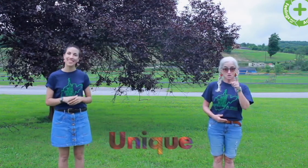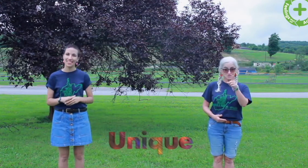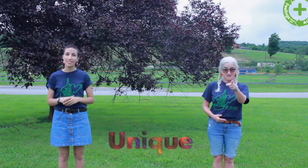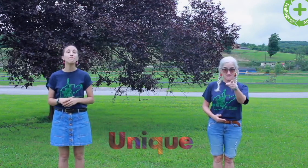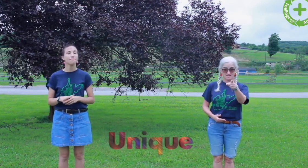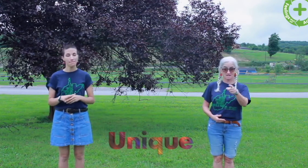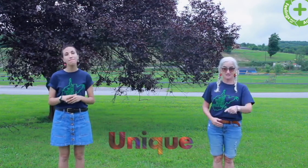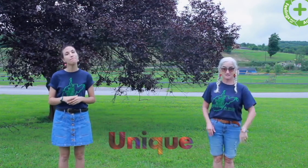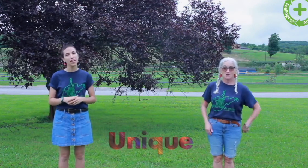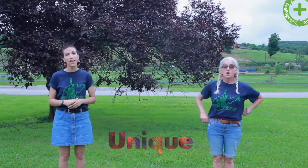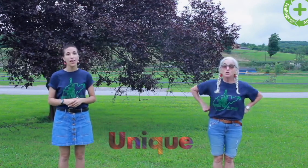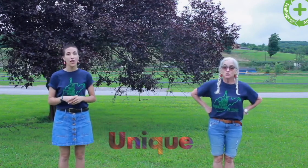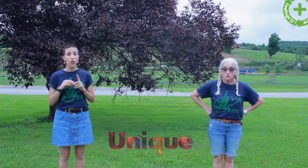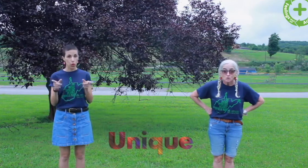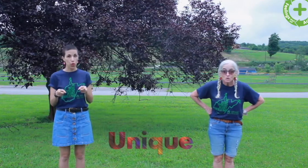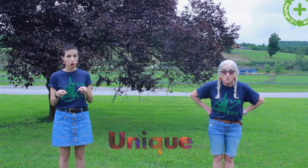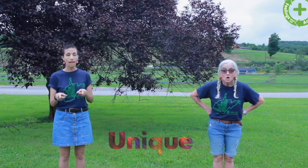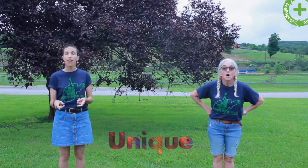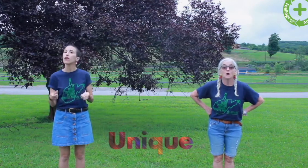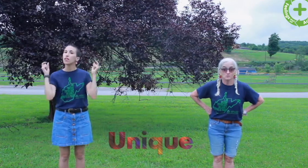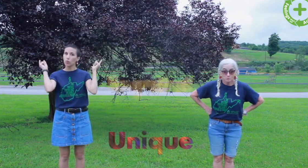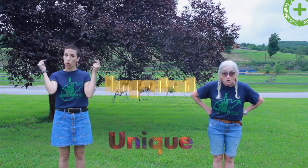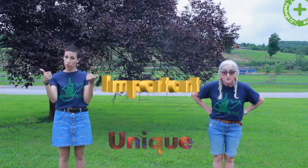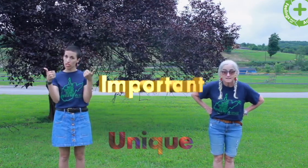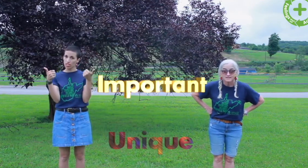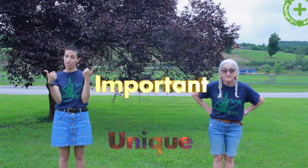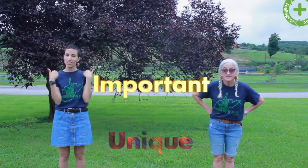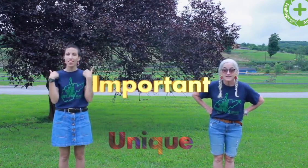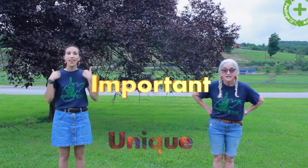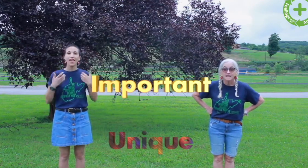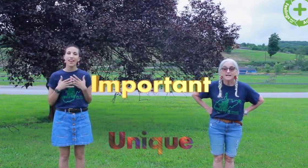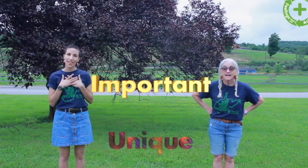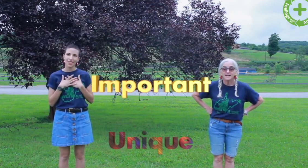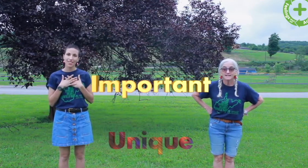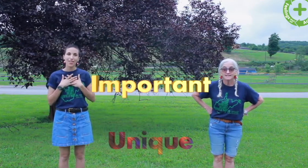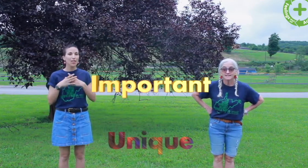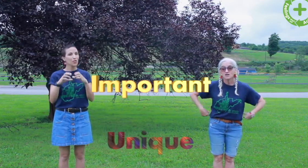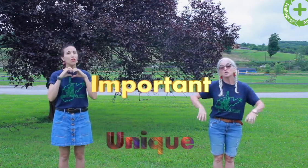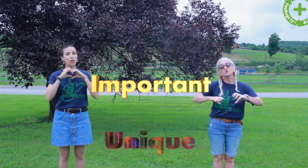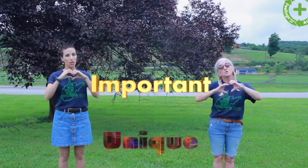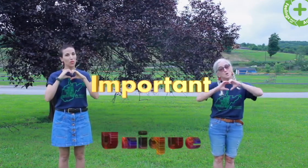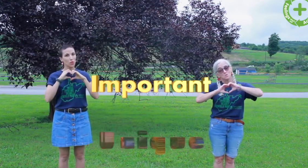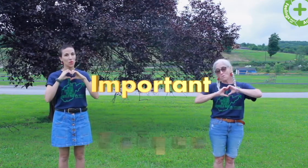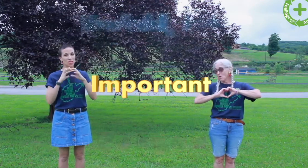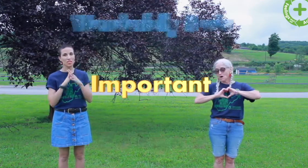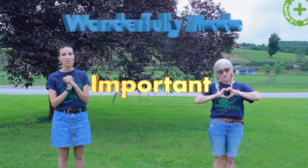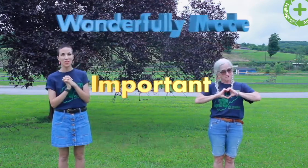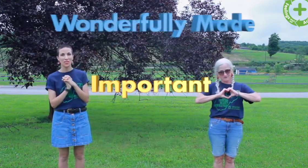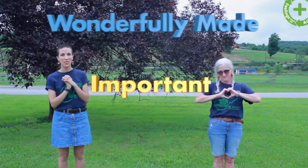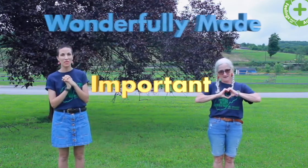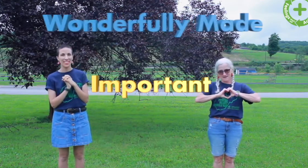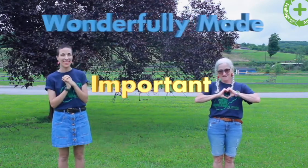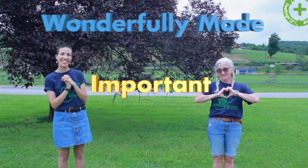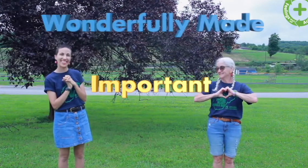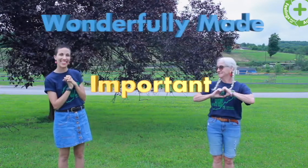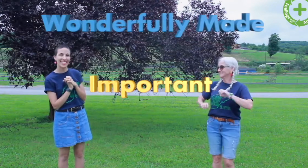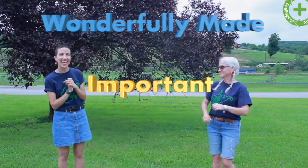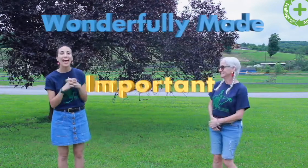are unique, you are important, and you are wonderful.